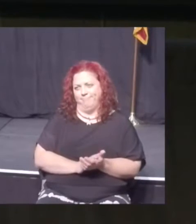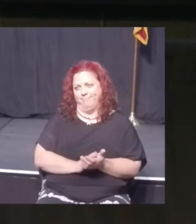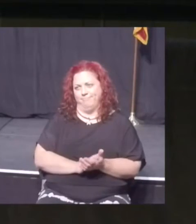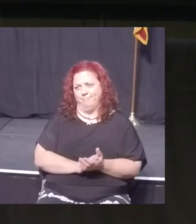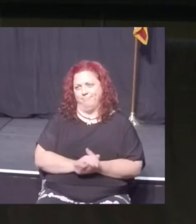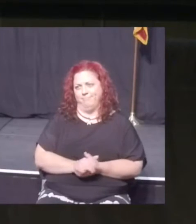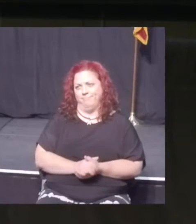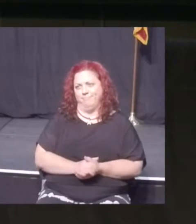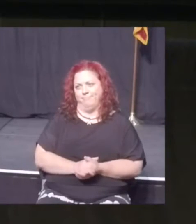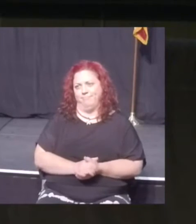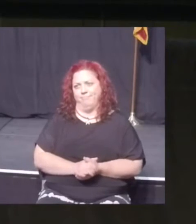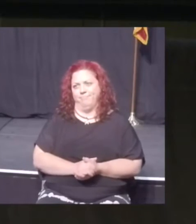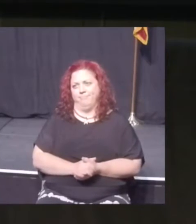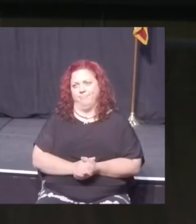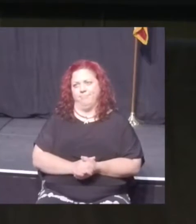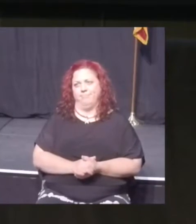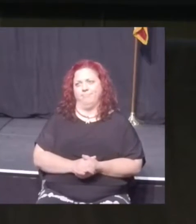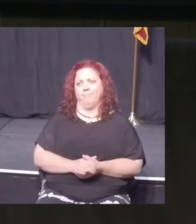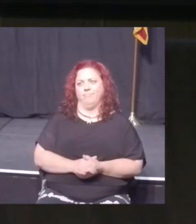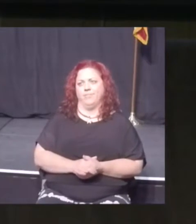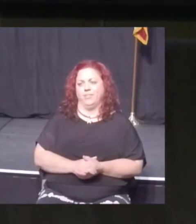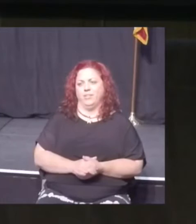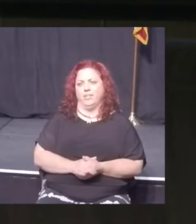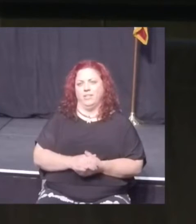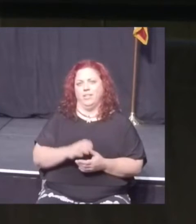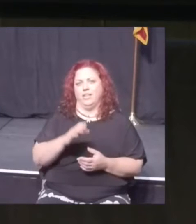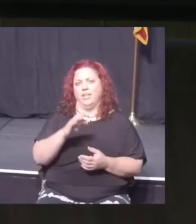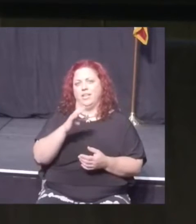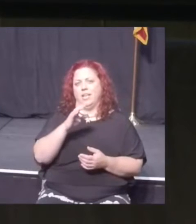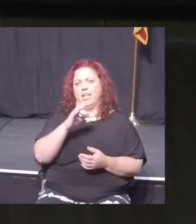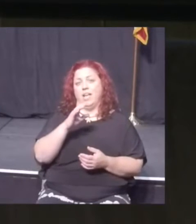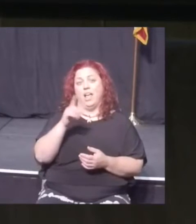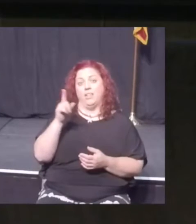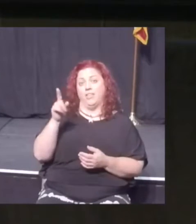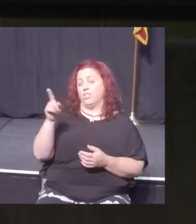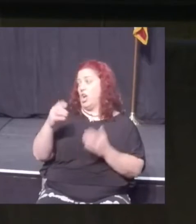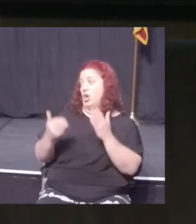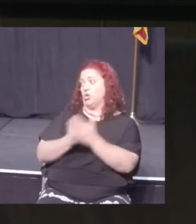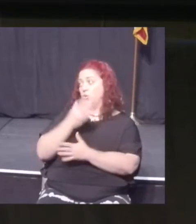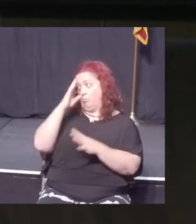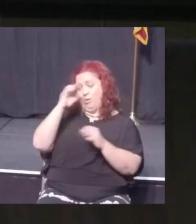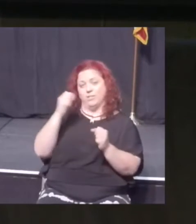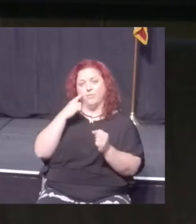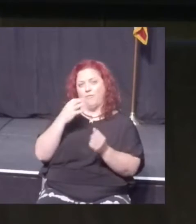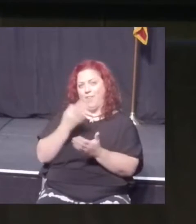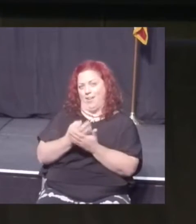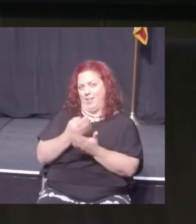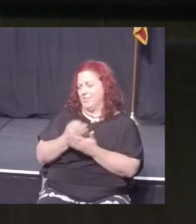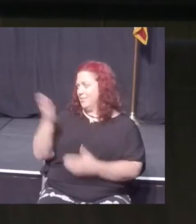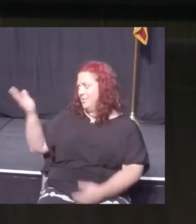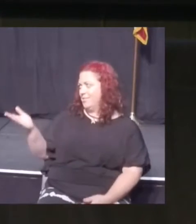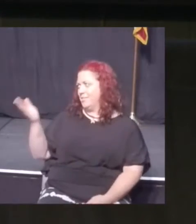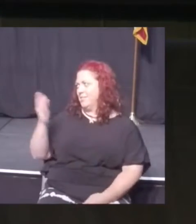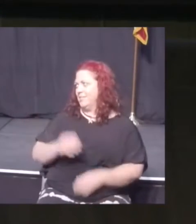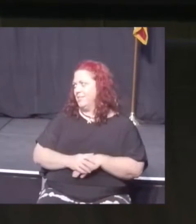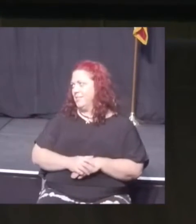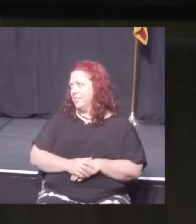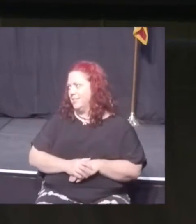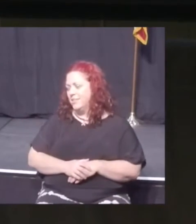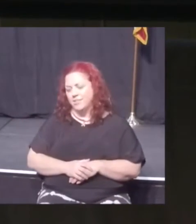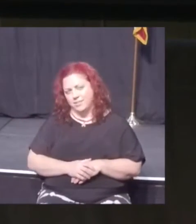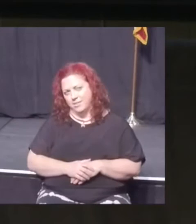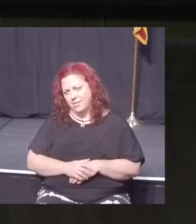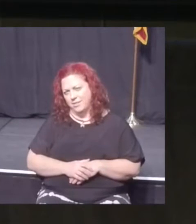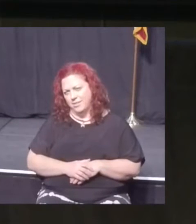Charlie Fass is our new Vice President for Administration and Finance and Chief Financial Officer. Charlie is a